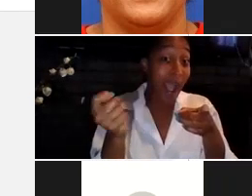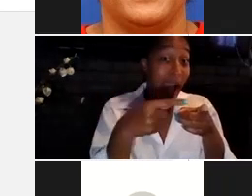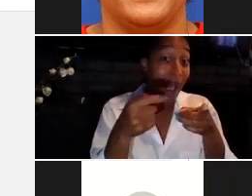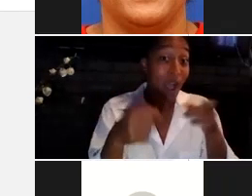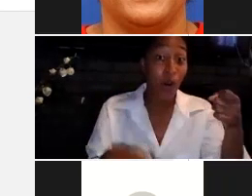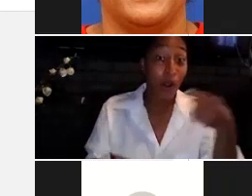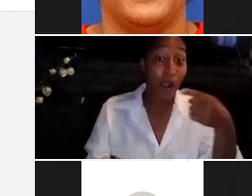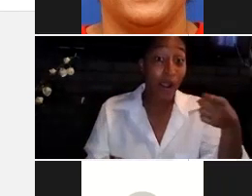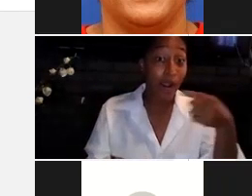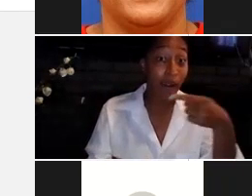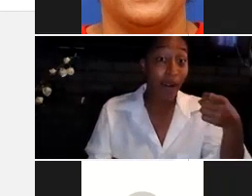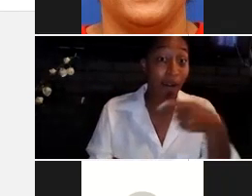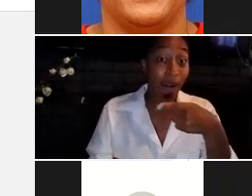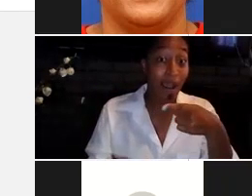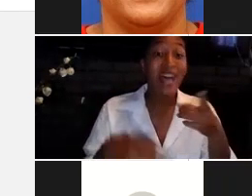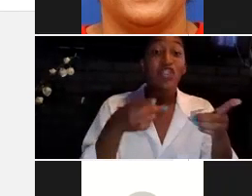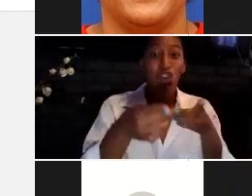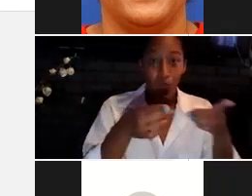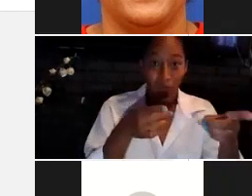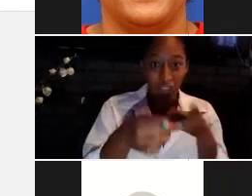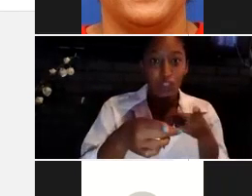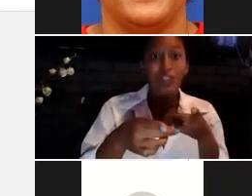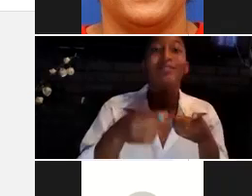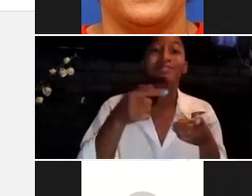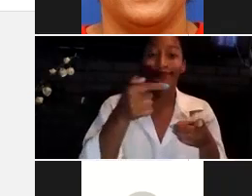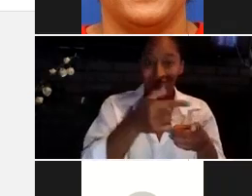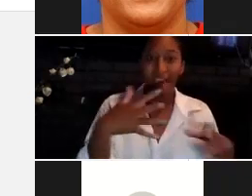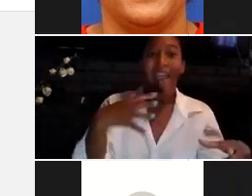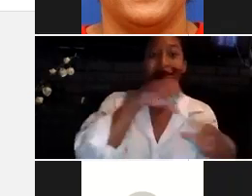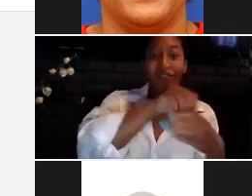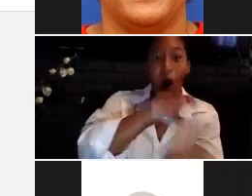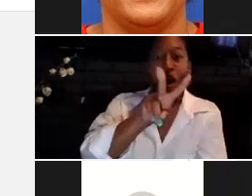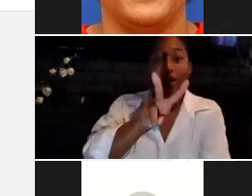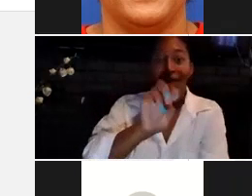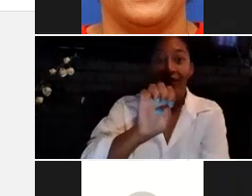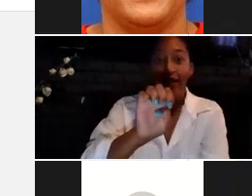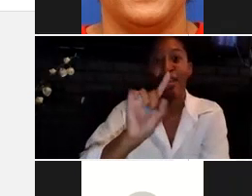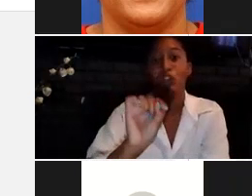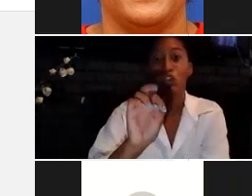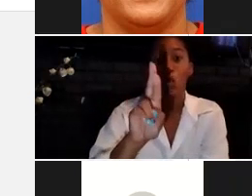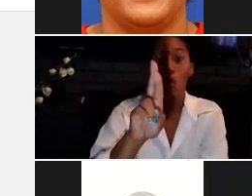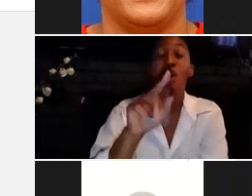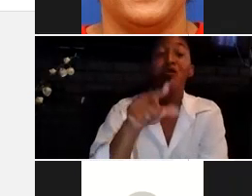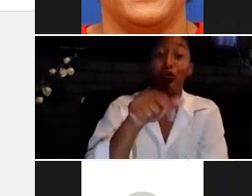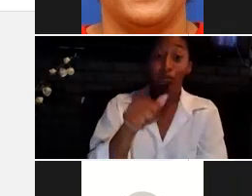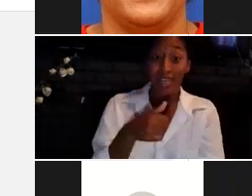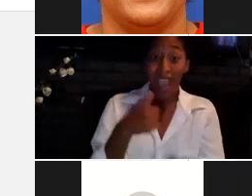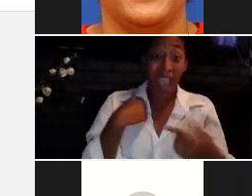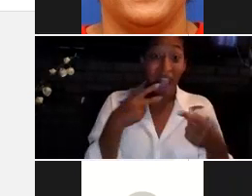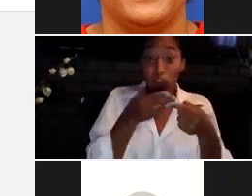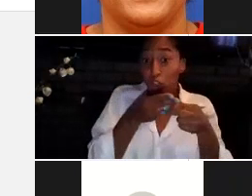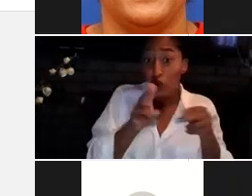points. And we can make our arrow a certain length according to whatever scale we want to